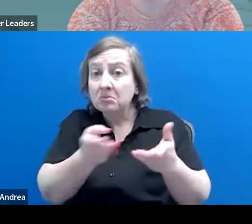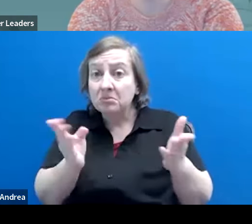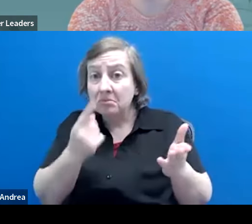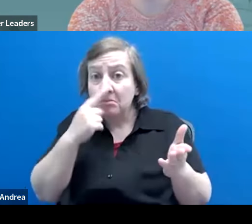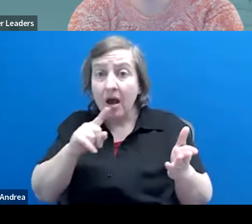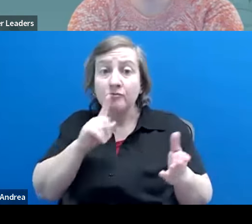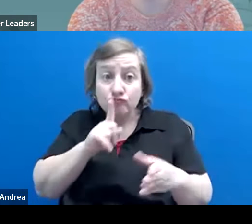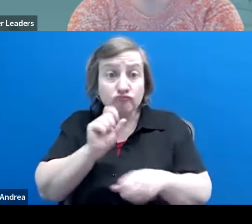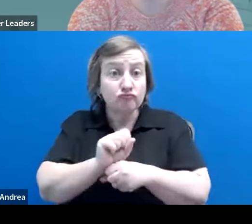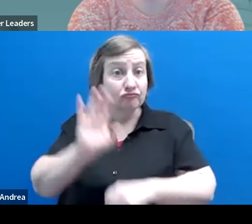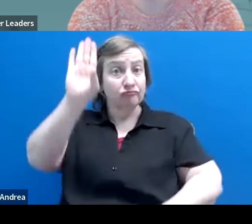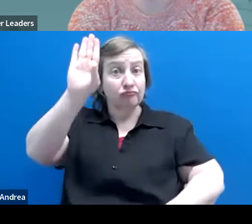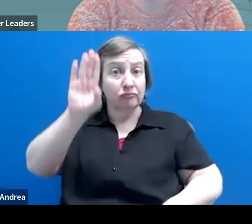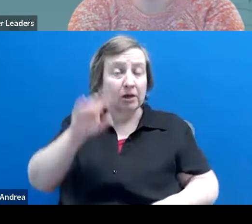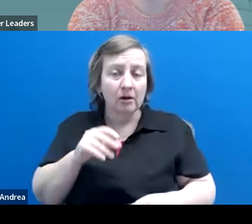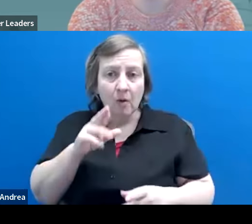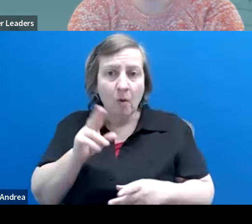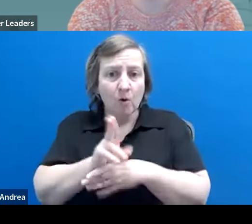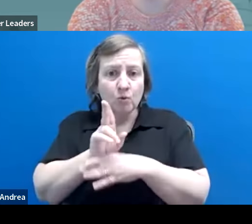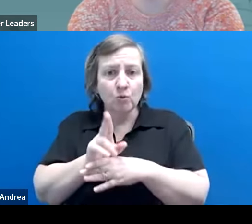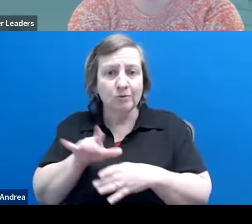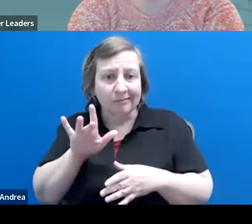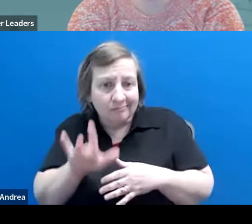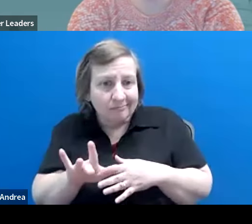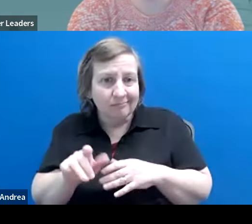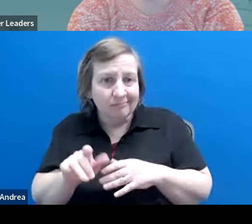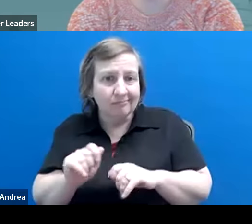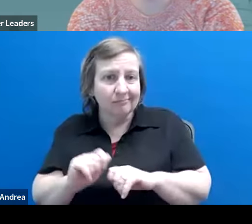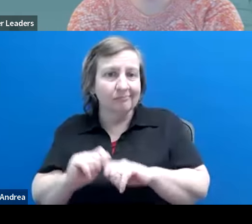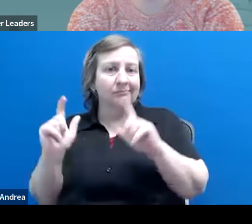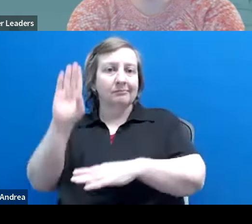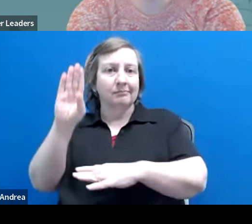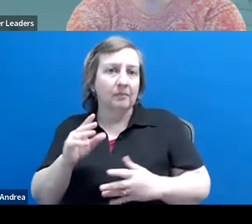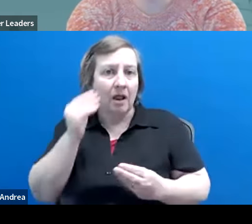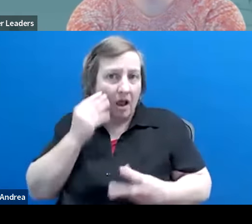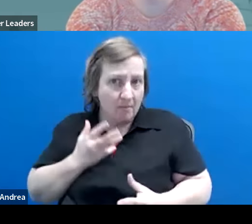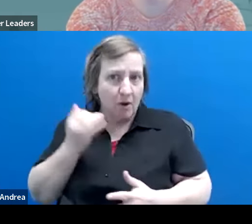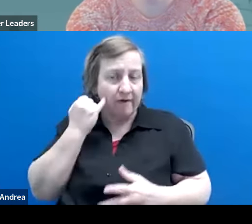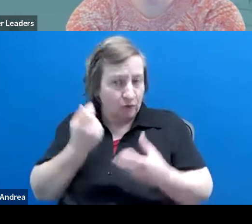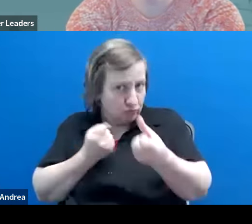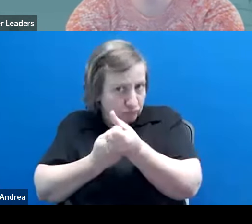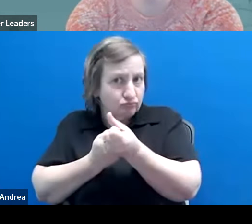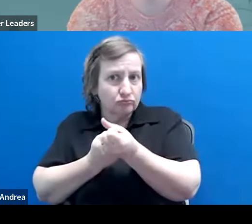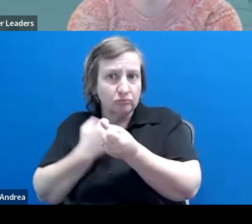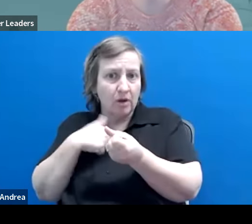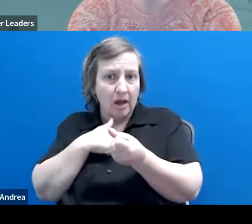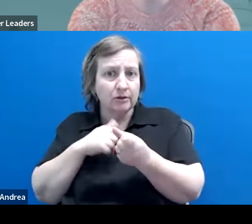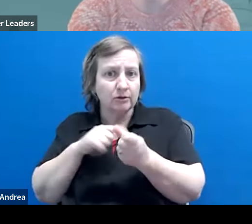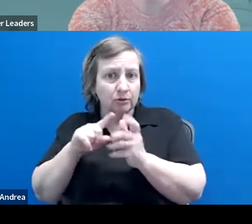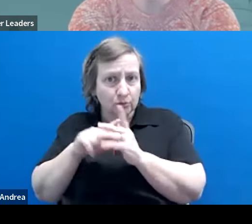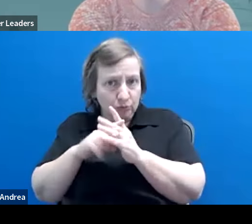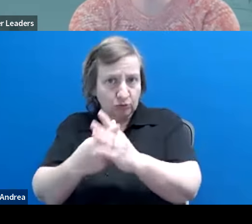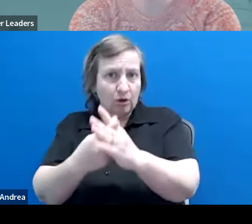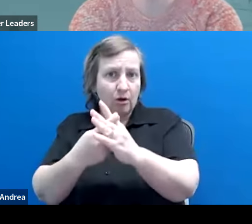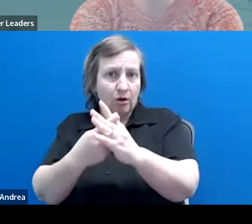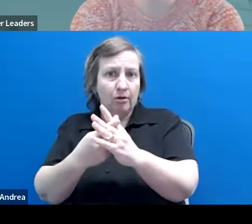your actual hand or use the raise your hand function to let me know if you confirm that we would be convening this